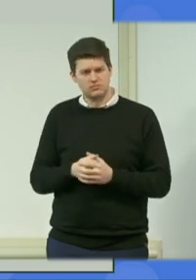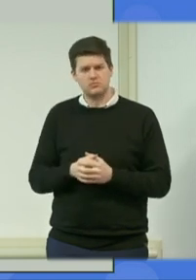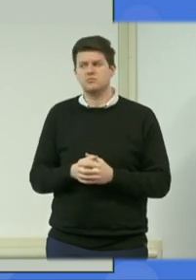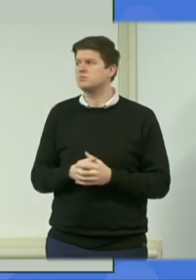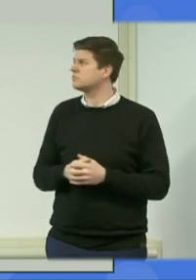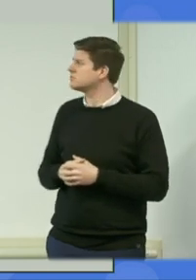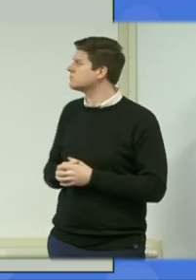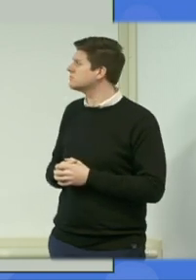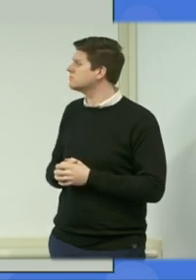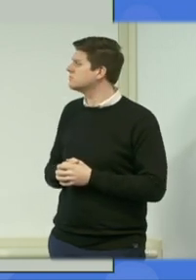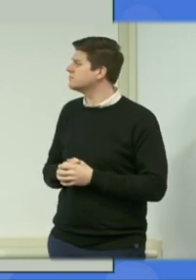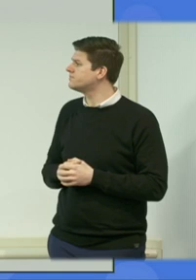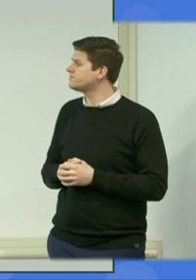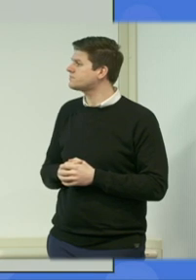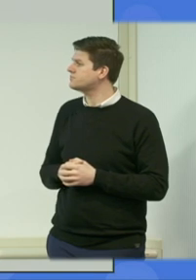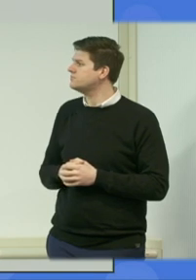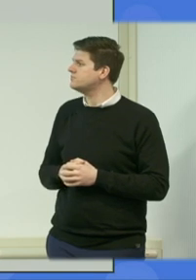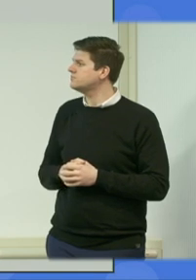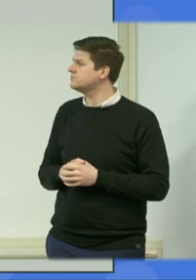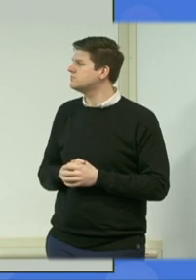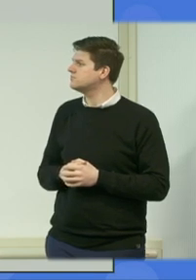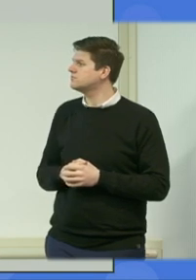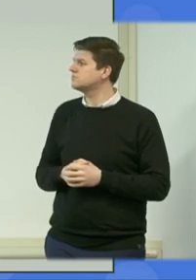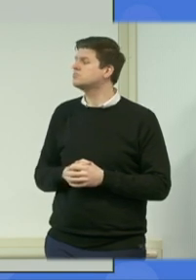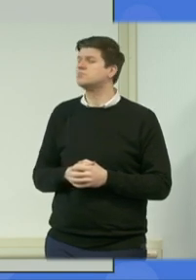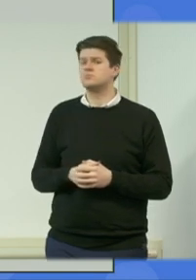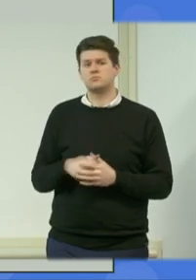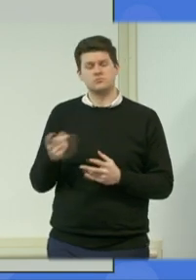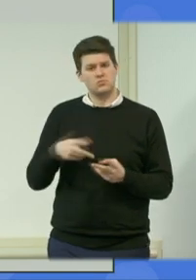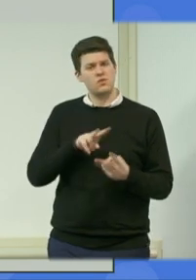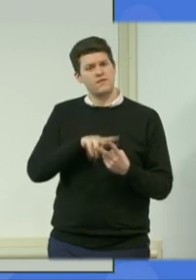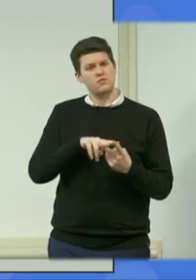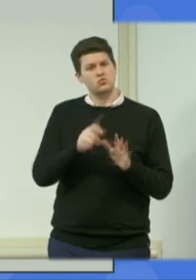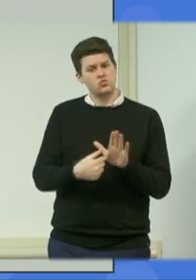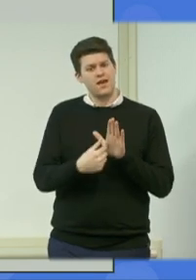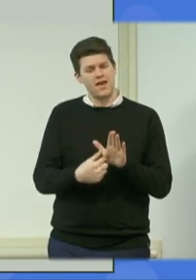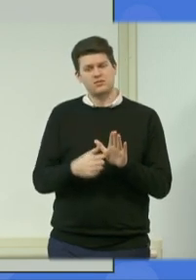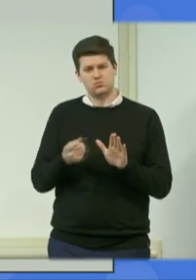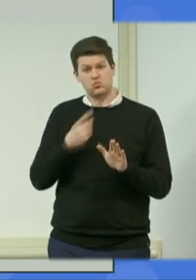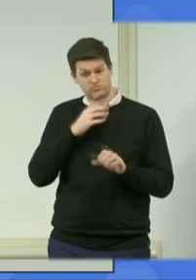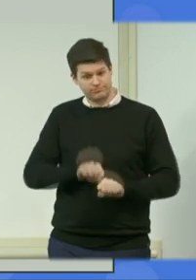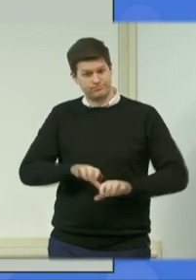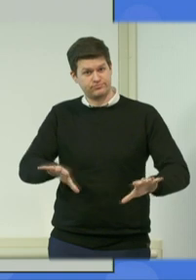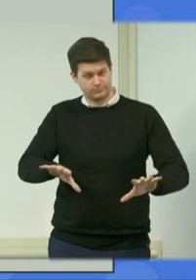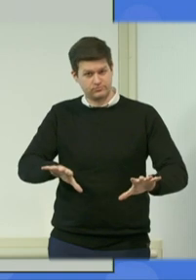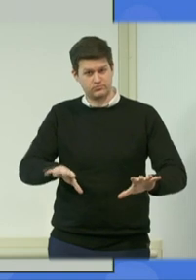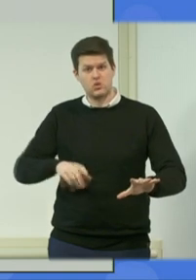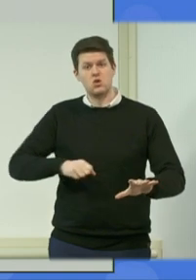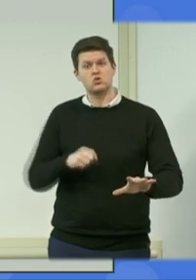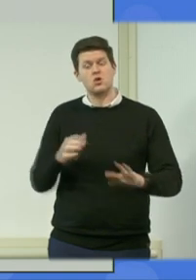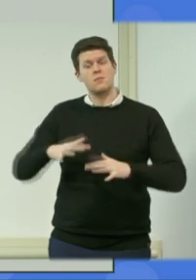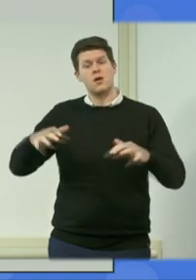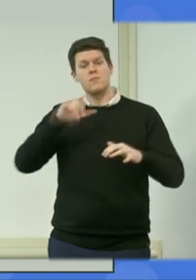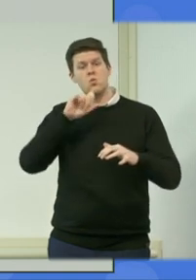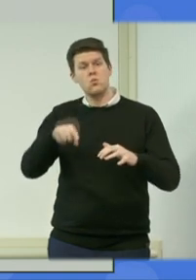then get to, by the time all the new powers in those two acts are implemented, the Scottish Parliament will be raising about